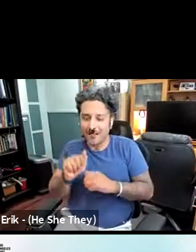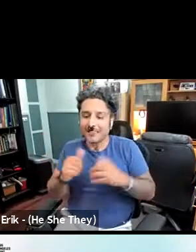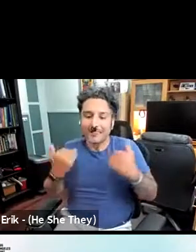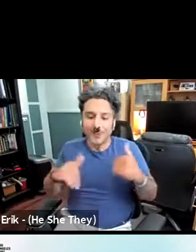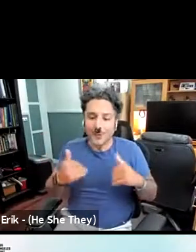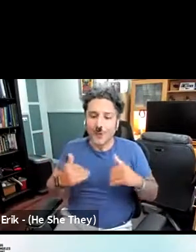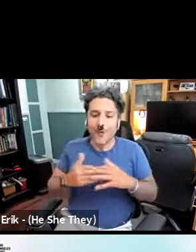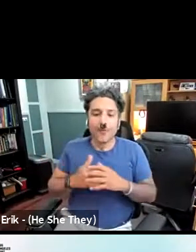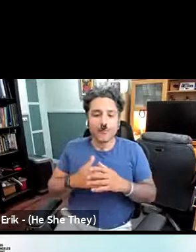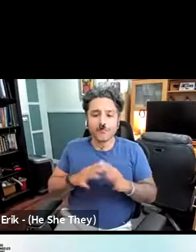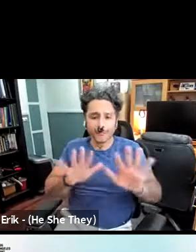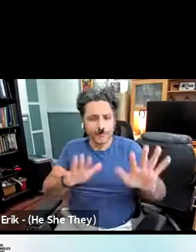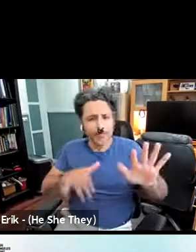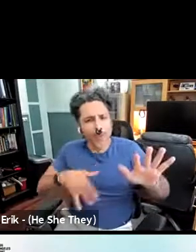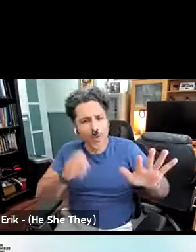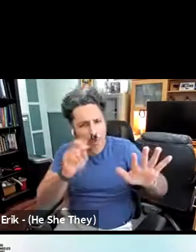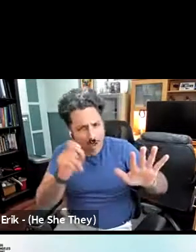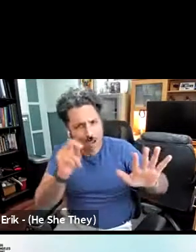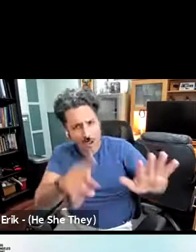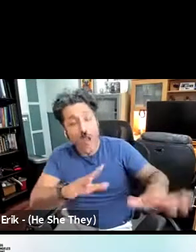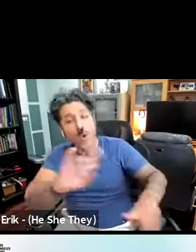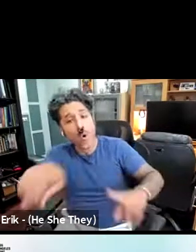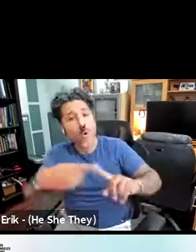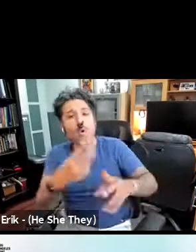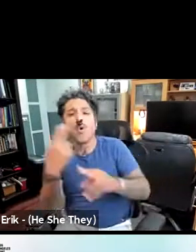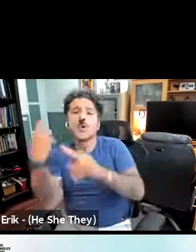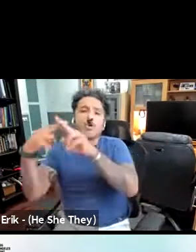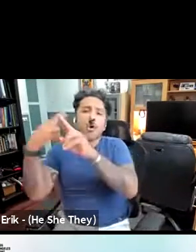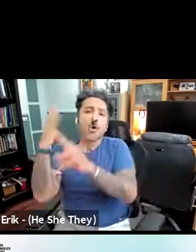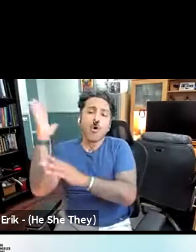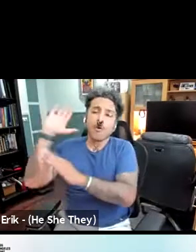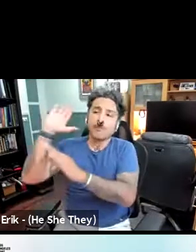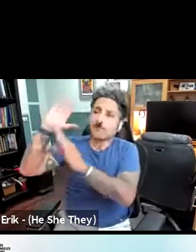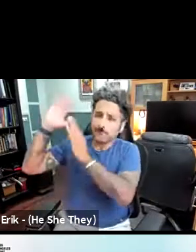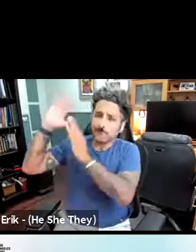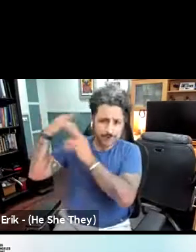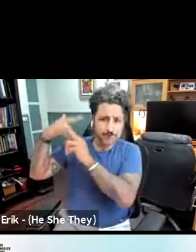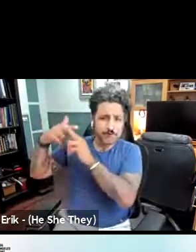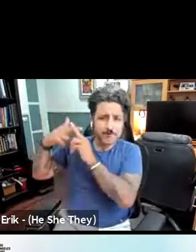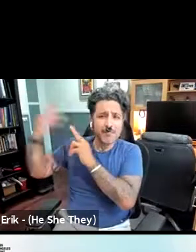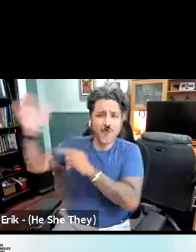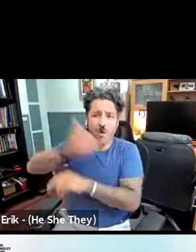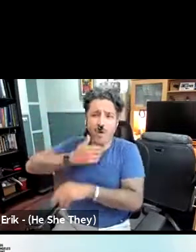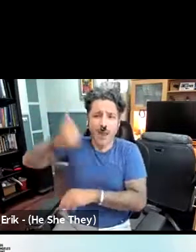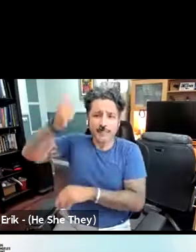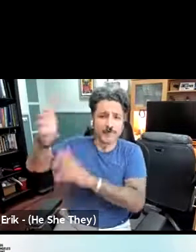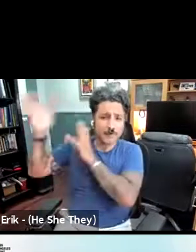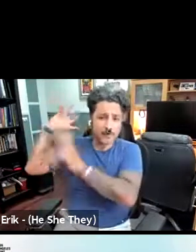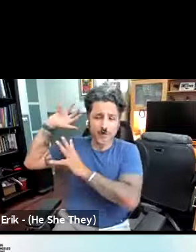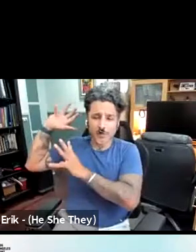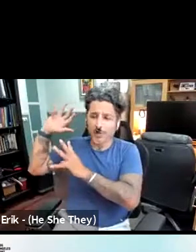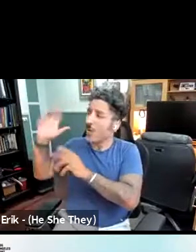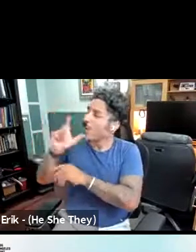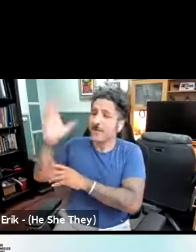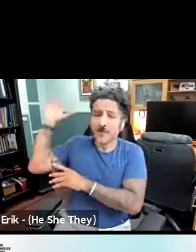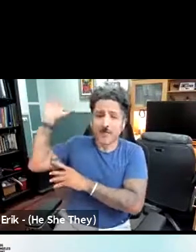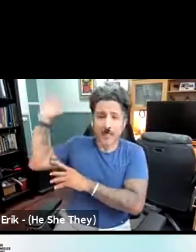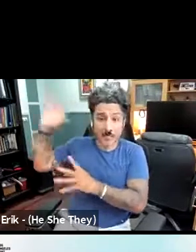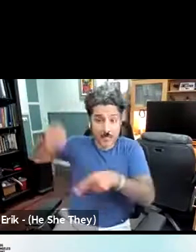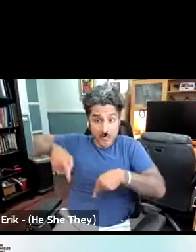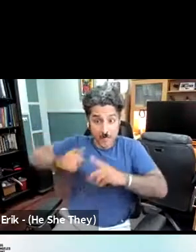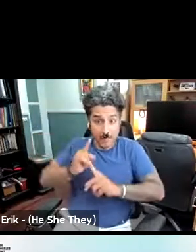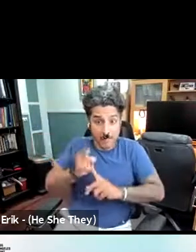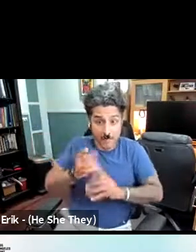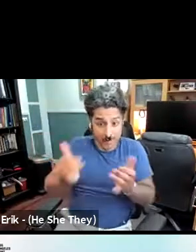It's all right. It's all right. That's why when we call our ancestors, that's what's supposed to happen. Keep calling them. This is the moment to call them. Whoever it is that have not made it to this moment, that